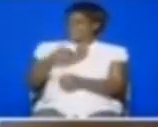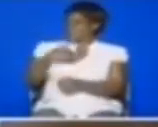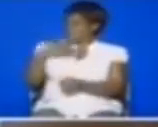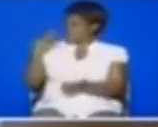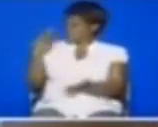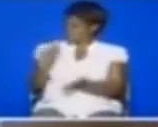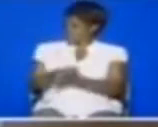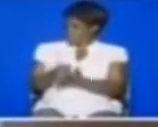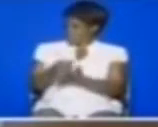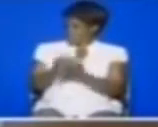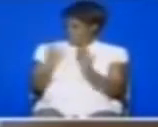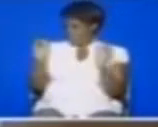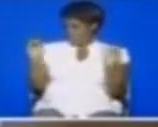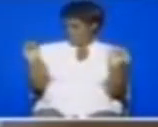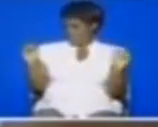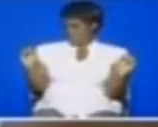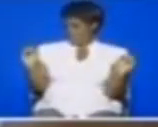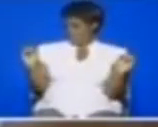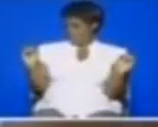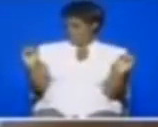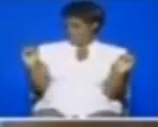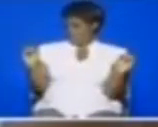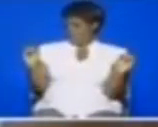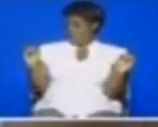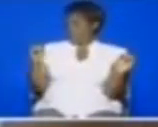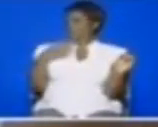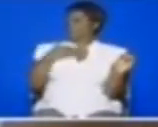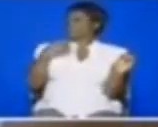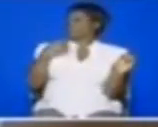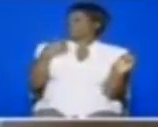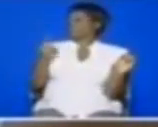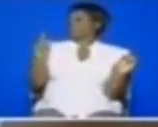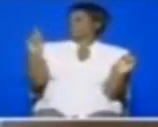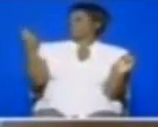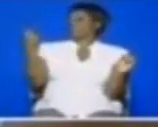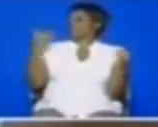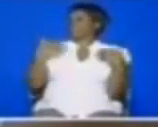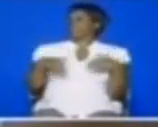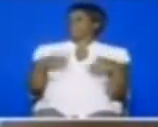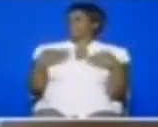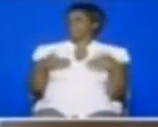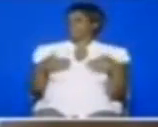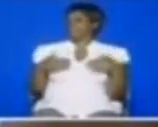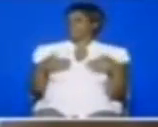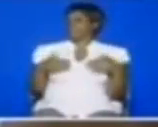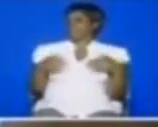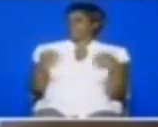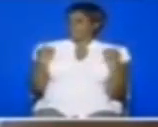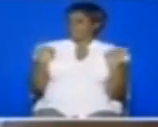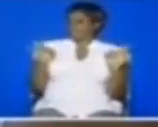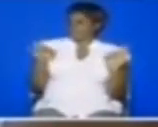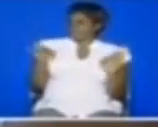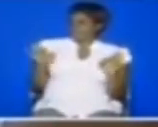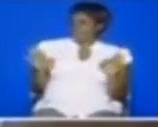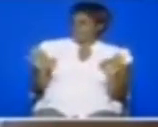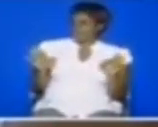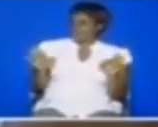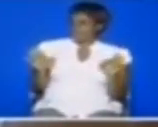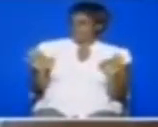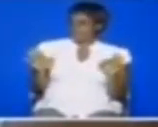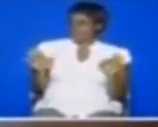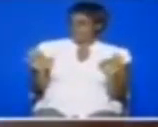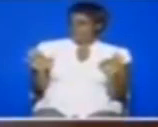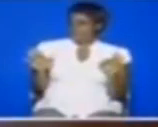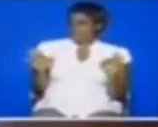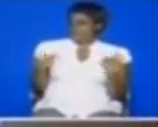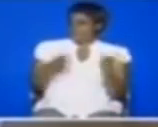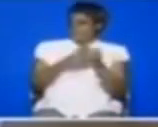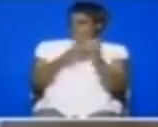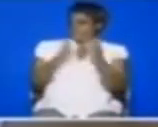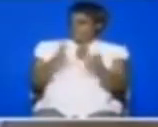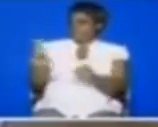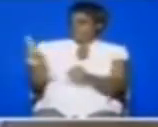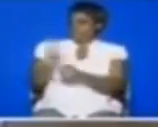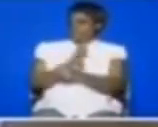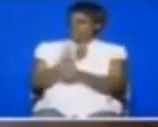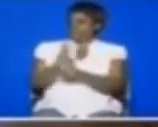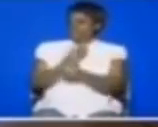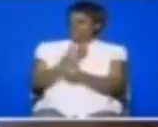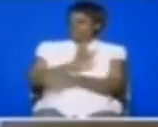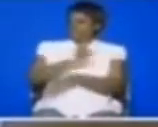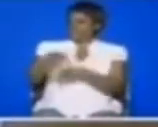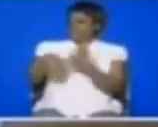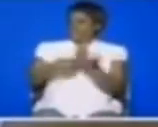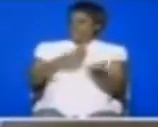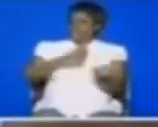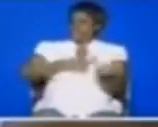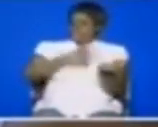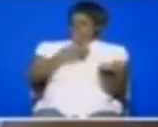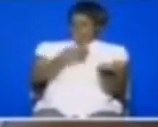have the resources to come out. Mm-hmm. And this is what I want to tell Kenyans. At the end of the day, if you actually make the leader spend all his